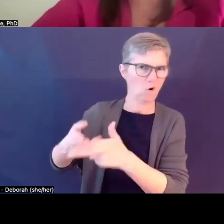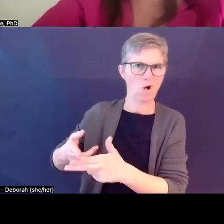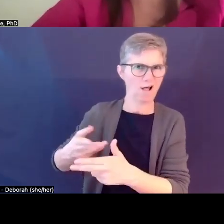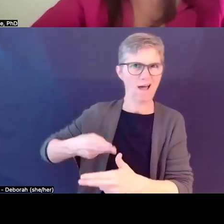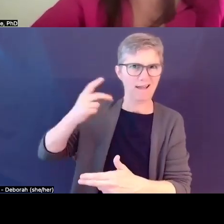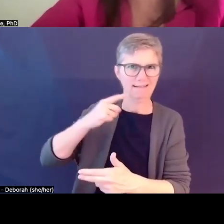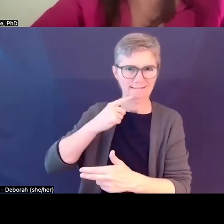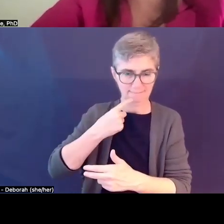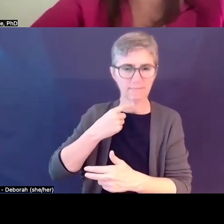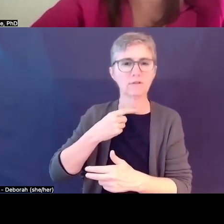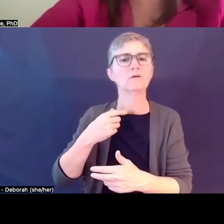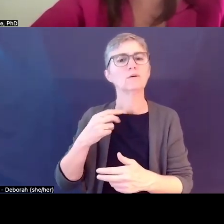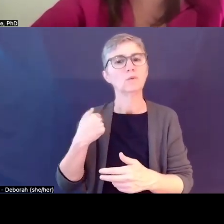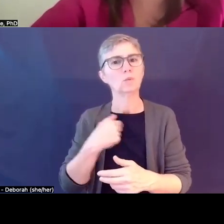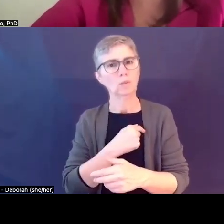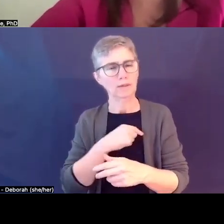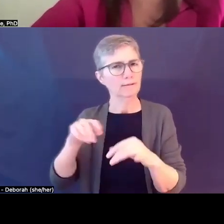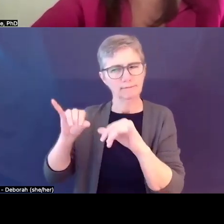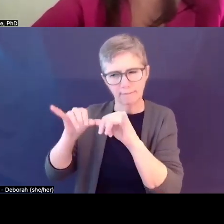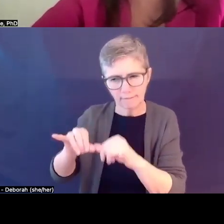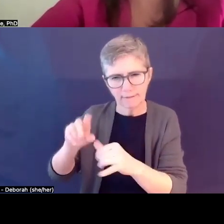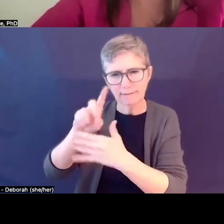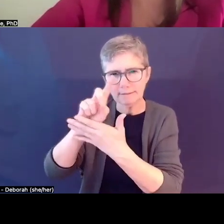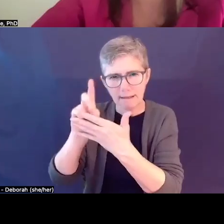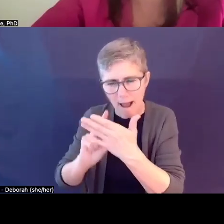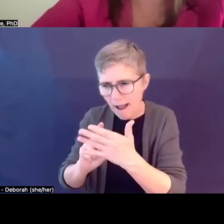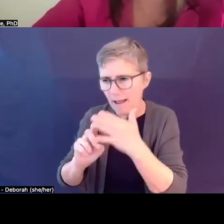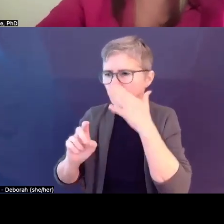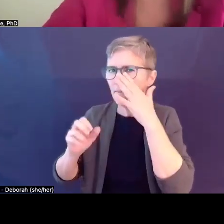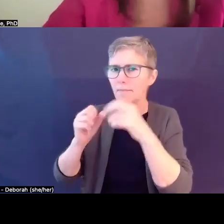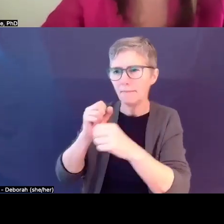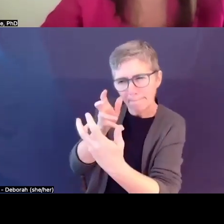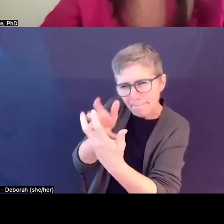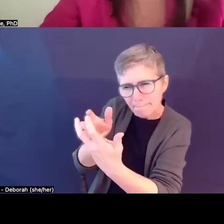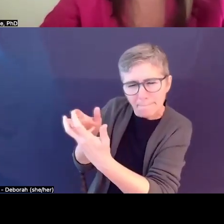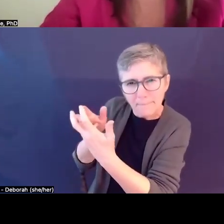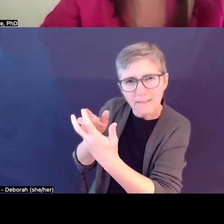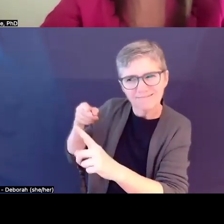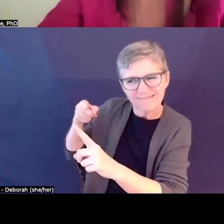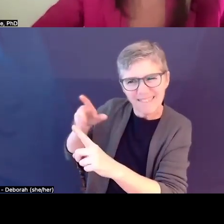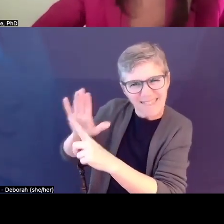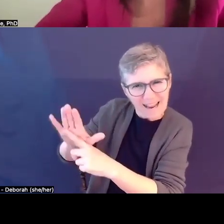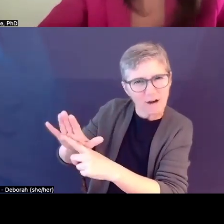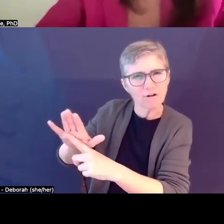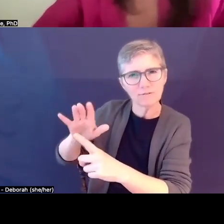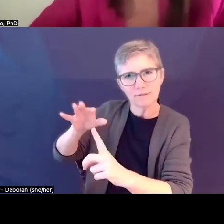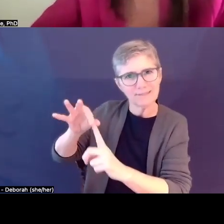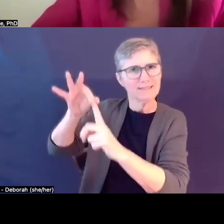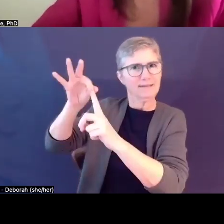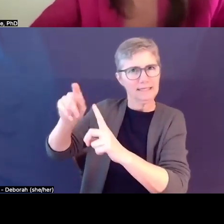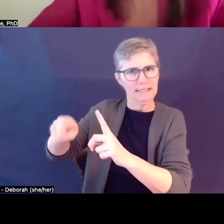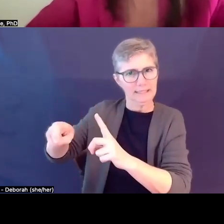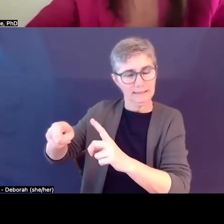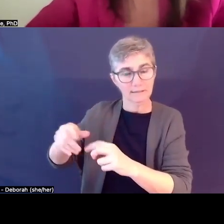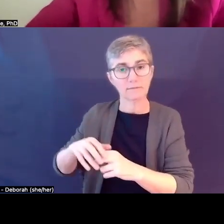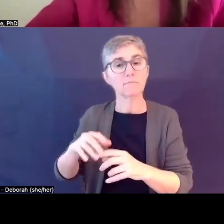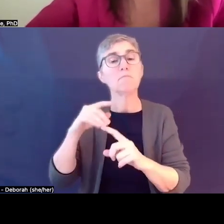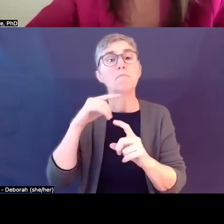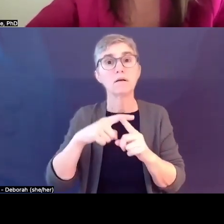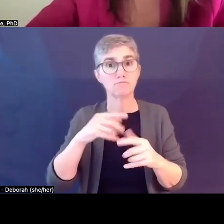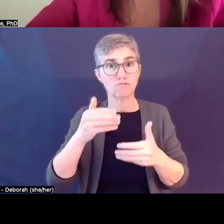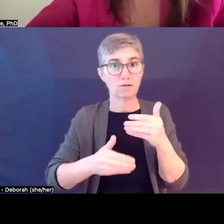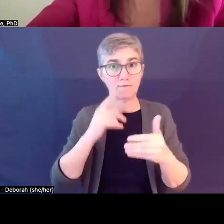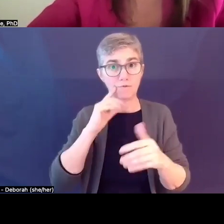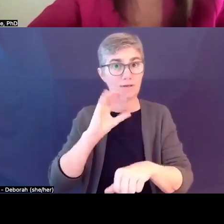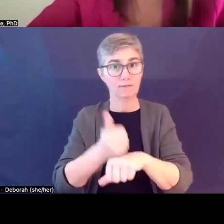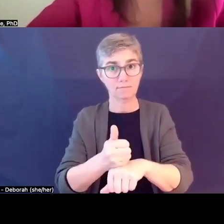each site that enters phase 2, and the supports are customized to the specific site's fidelity needs. We also have to customize the process for implementing